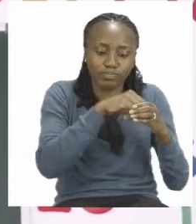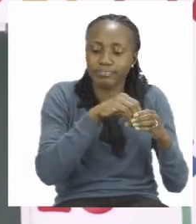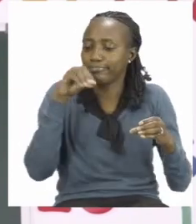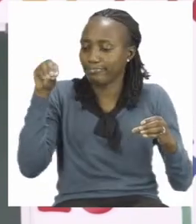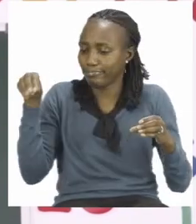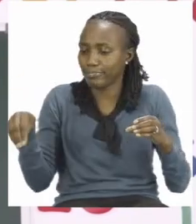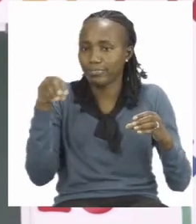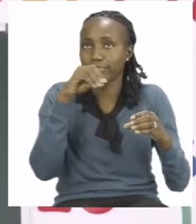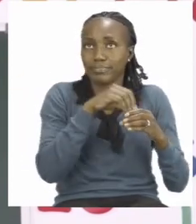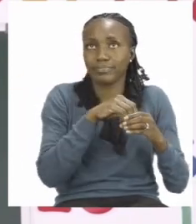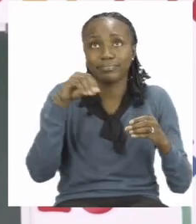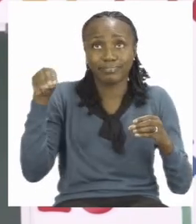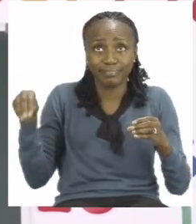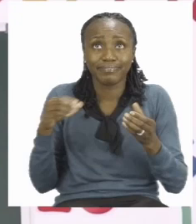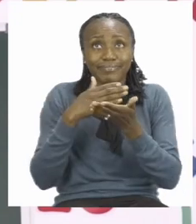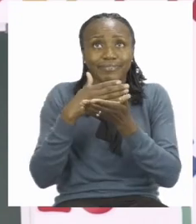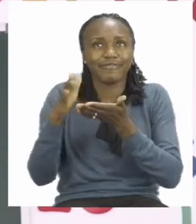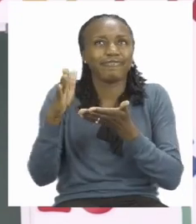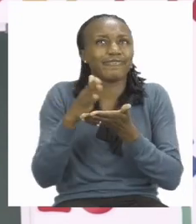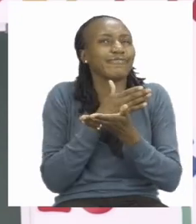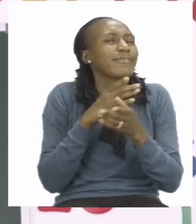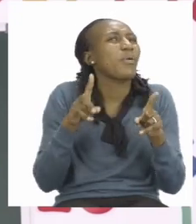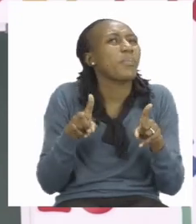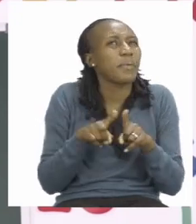So let us begin sharing equally.